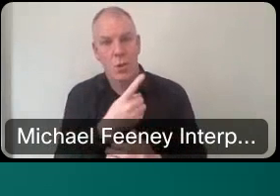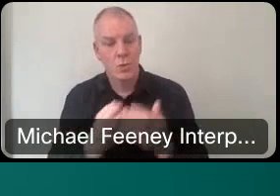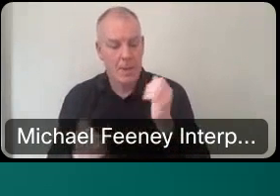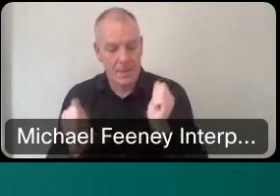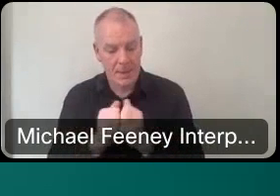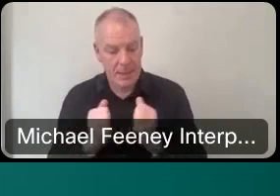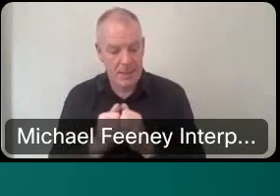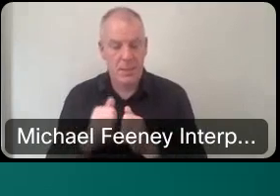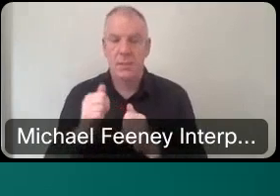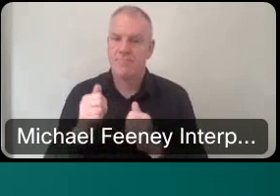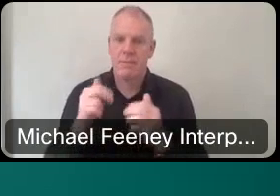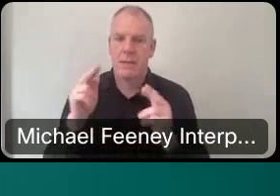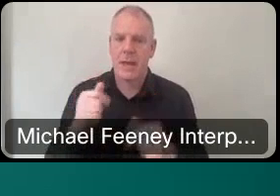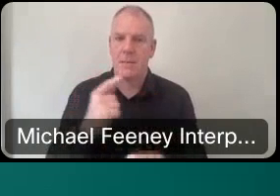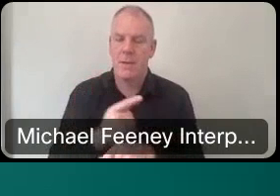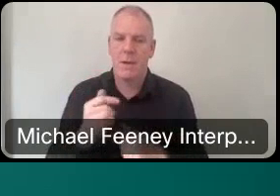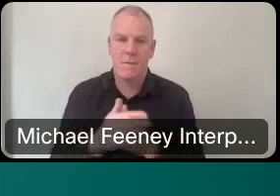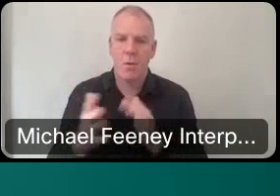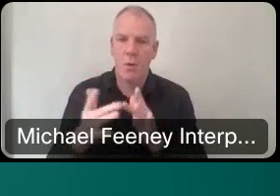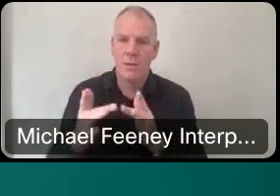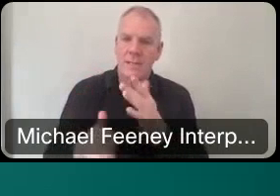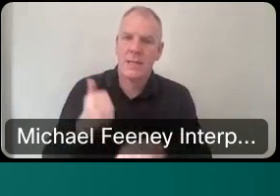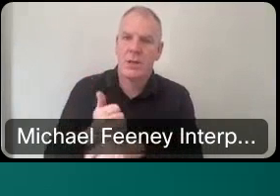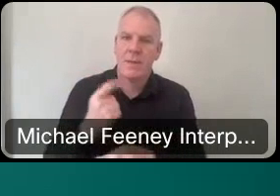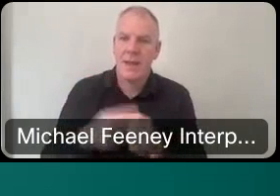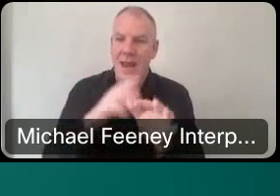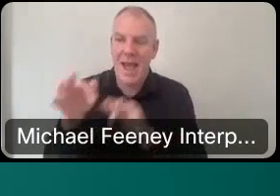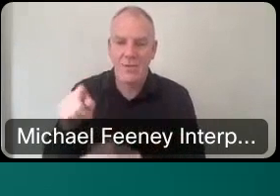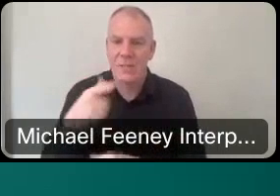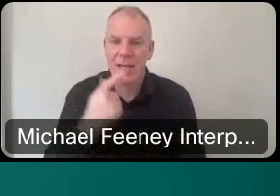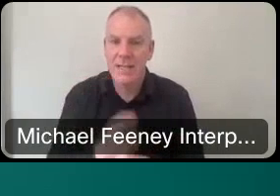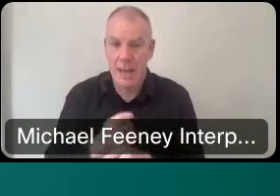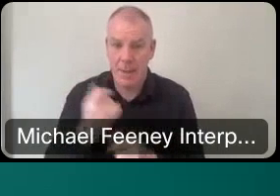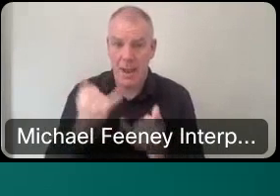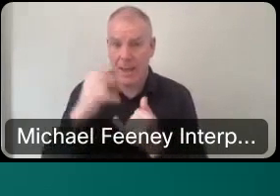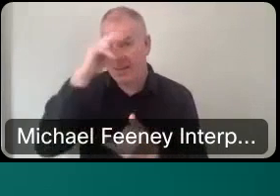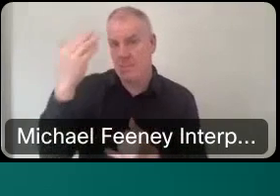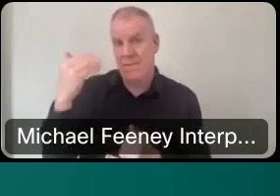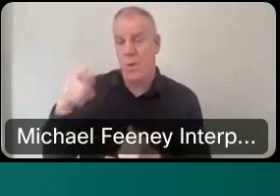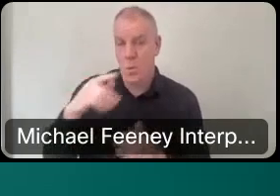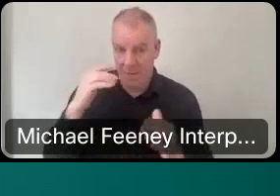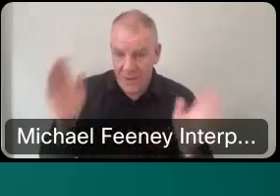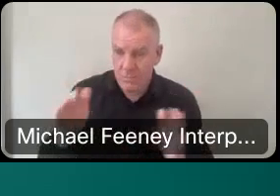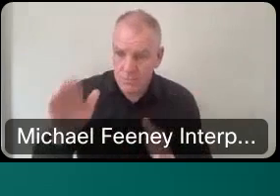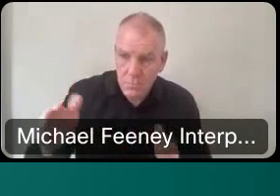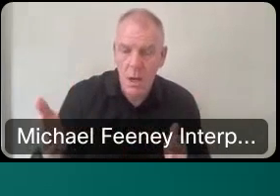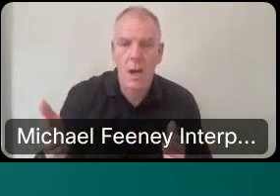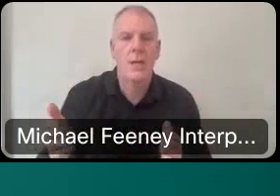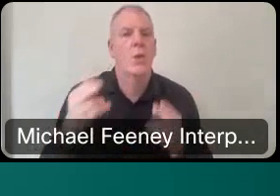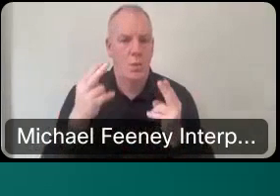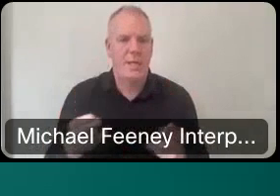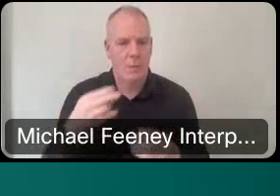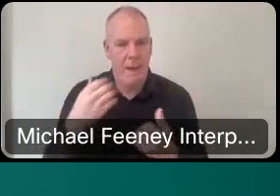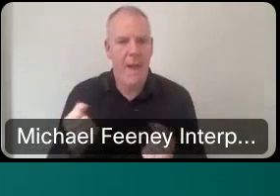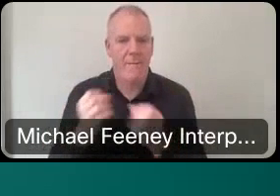the patient or relevant person and where contacts later established. So again, like I spoke to earlier, if you do make contact, you do need to go ahead